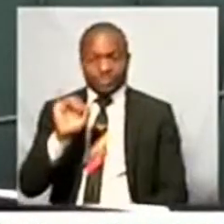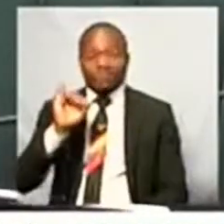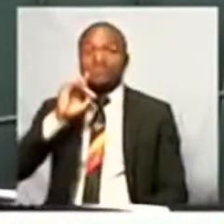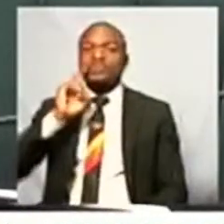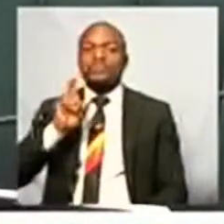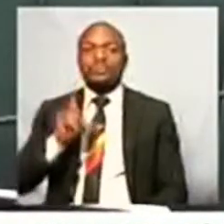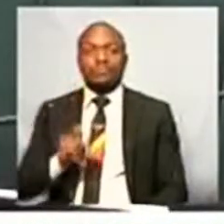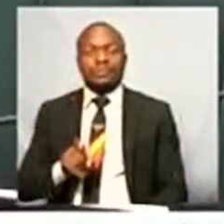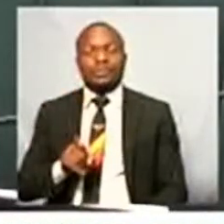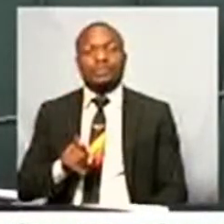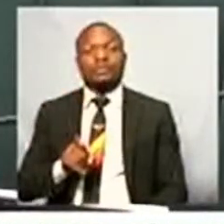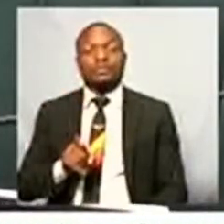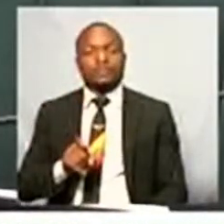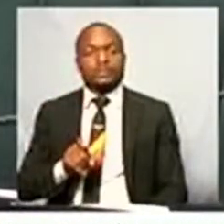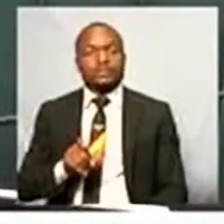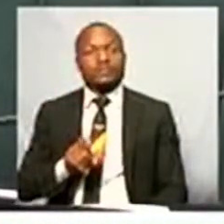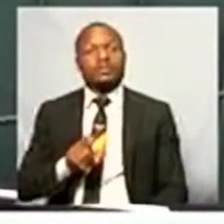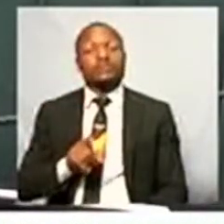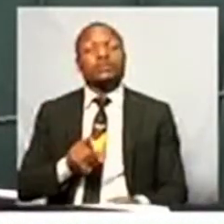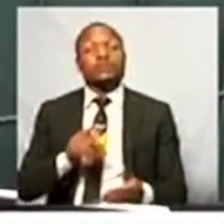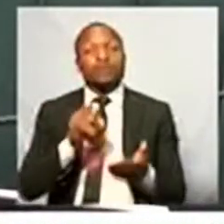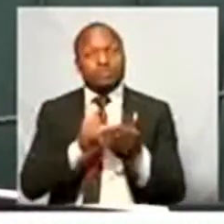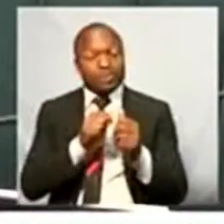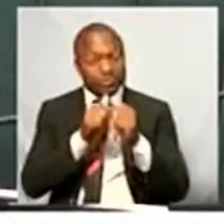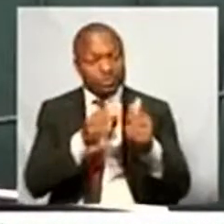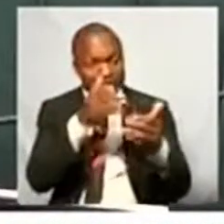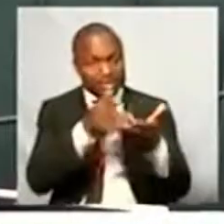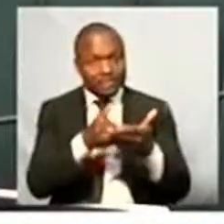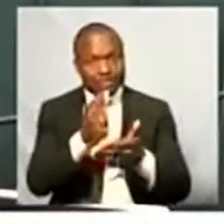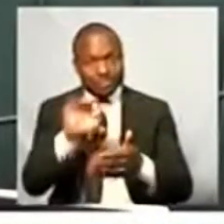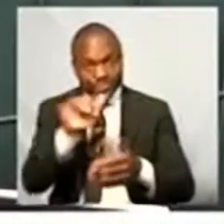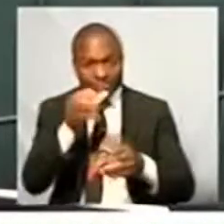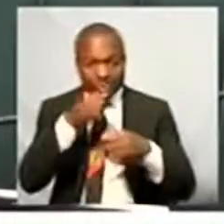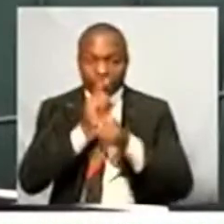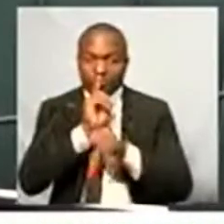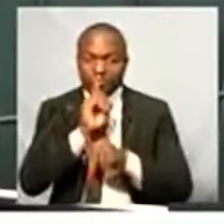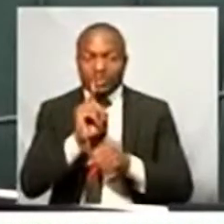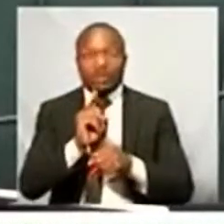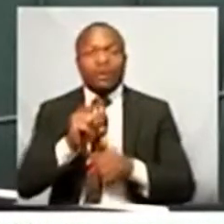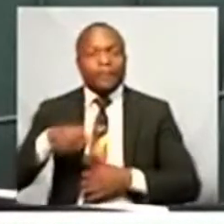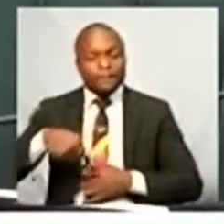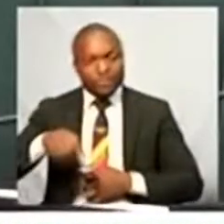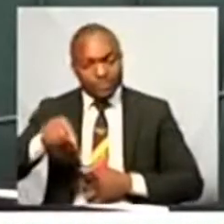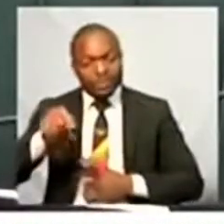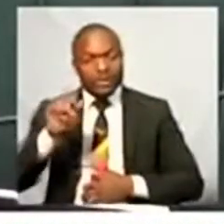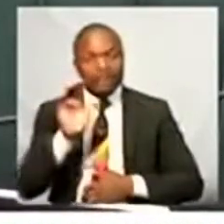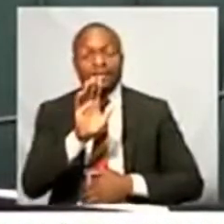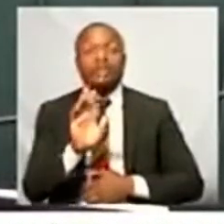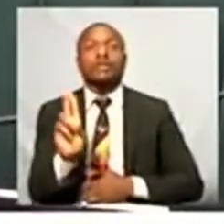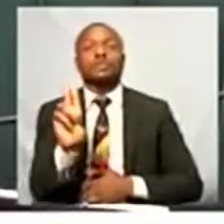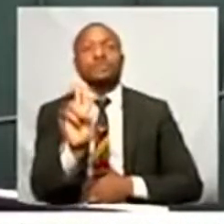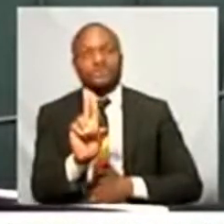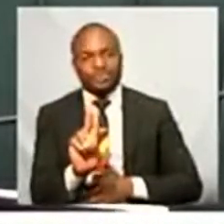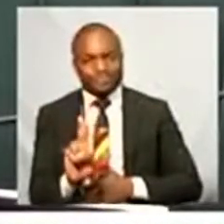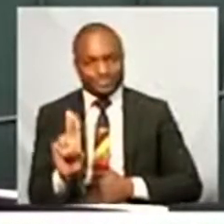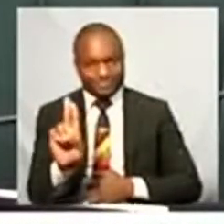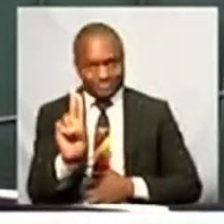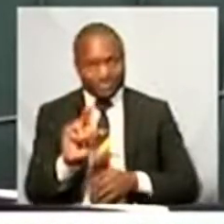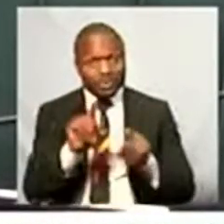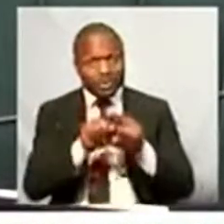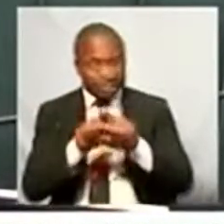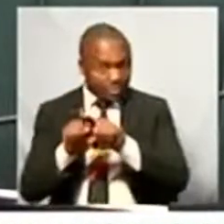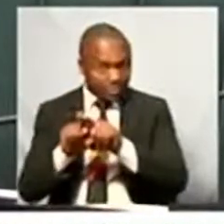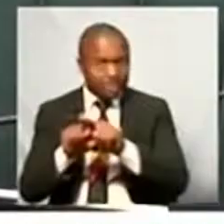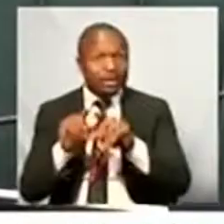be harmonized with these standards to ensure consistency in their application, and also